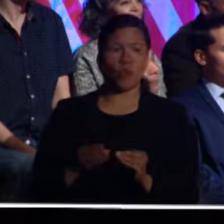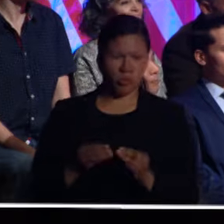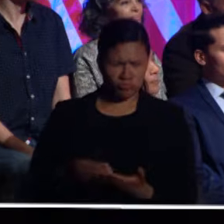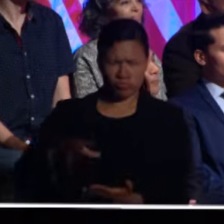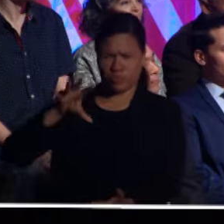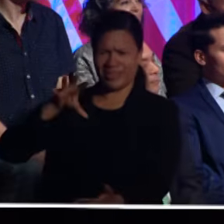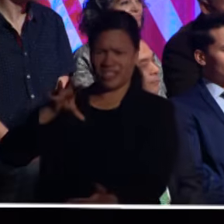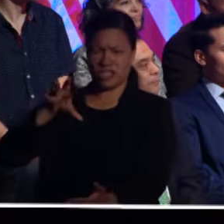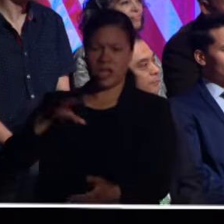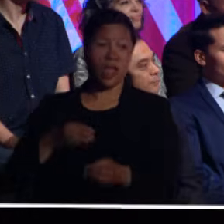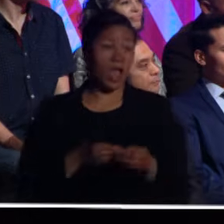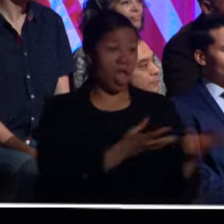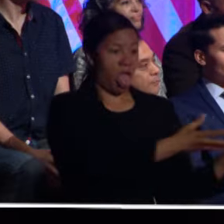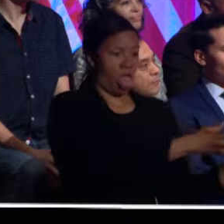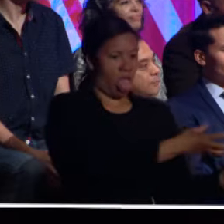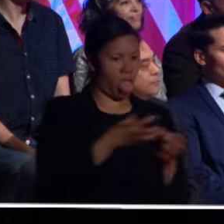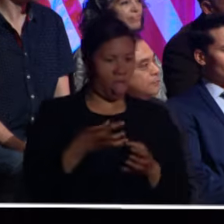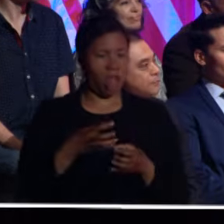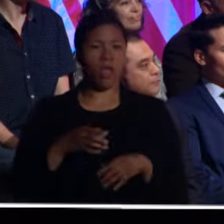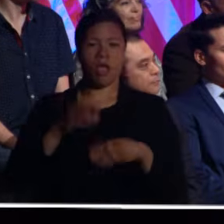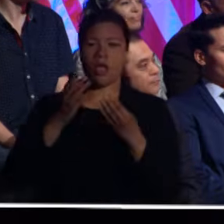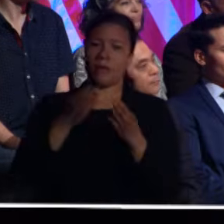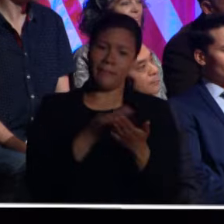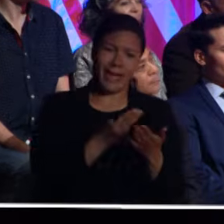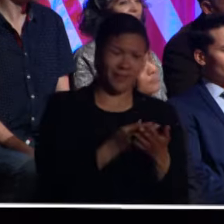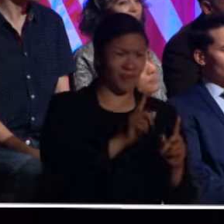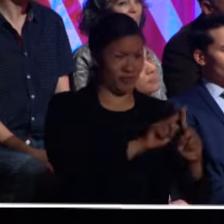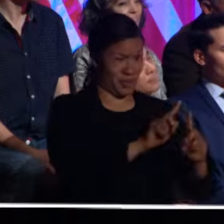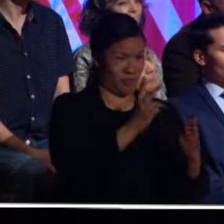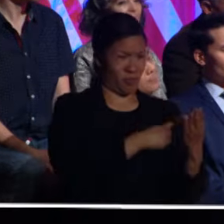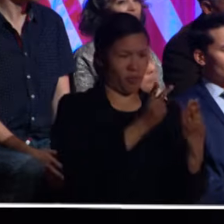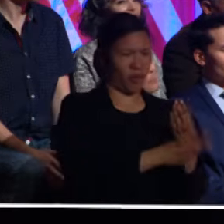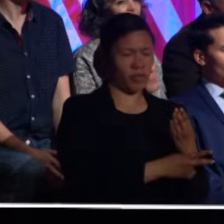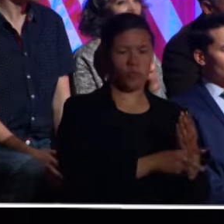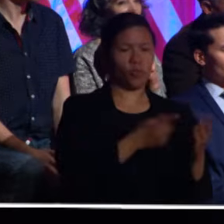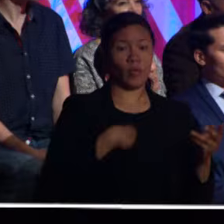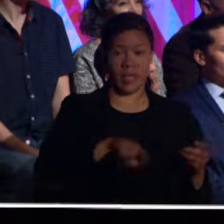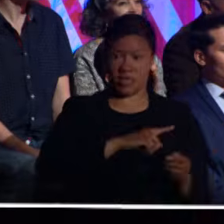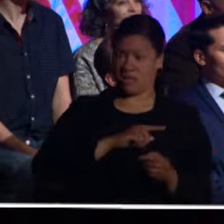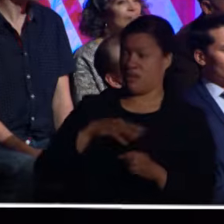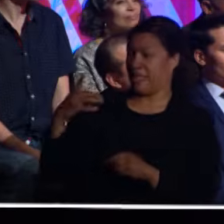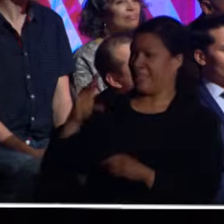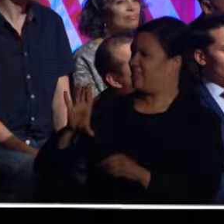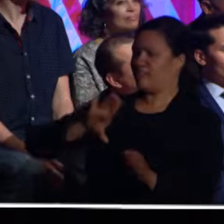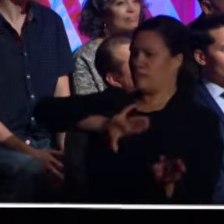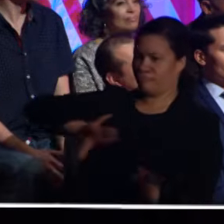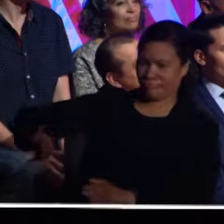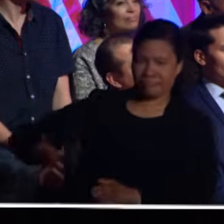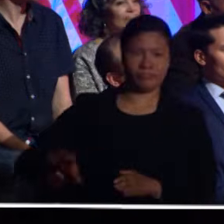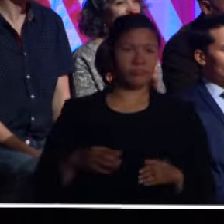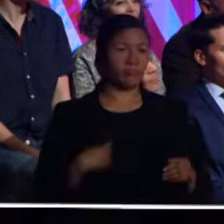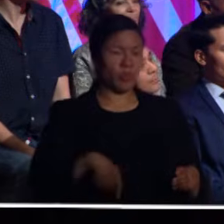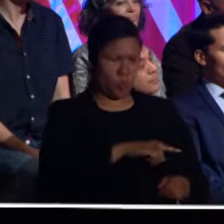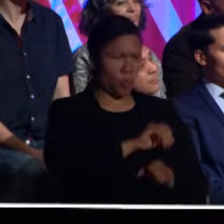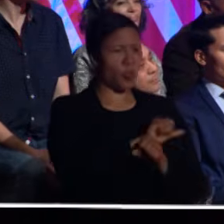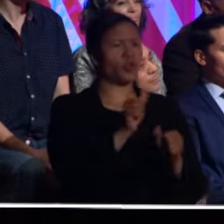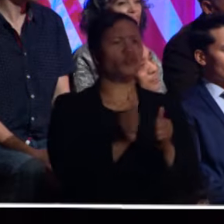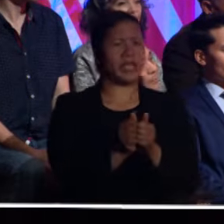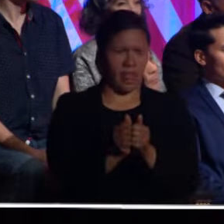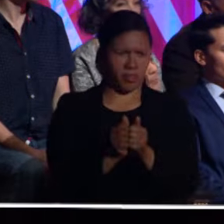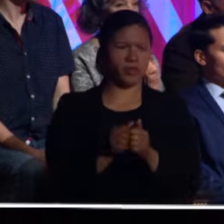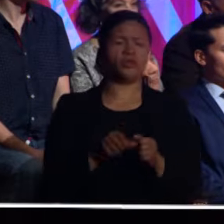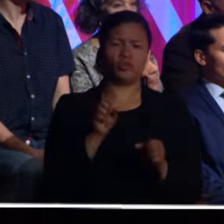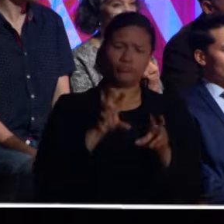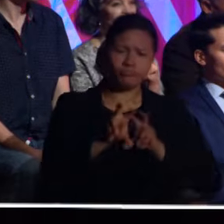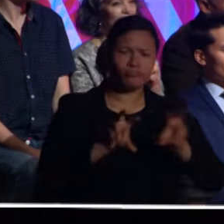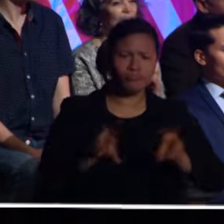critical programs, locally, we went in a different direction. Together, our community has made big